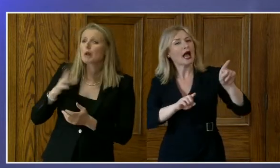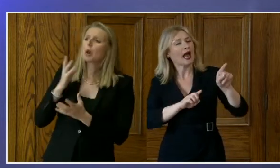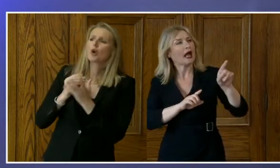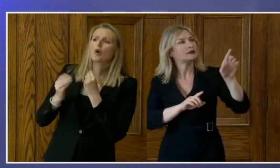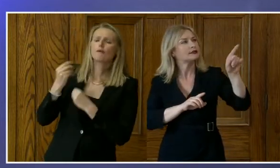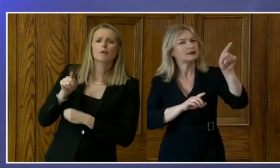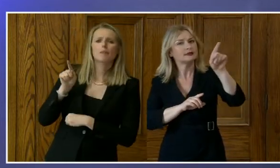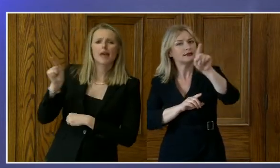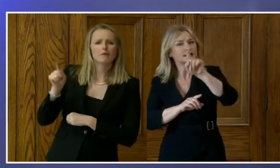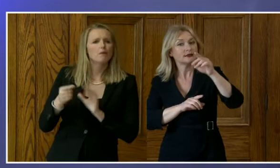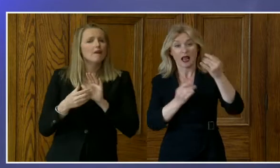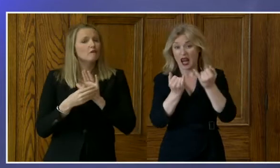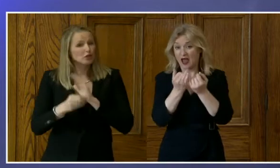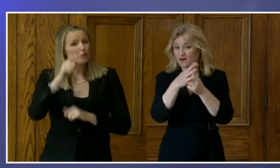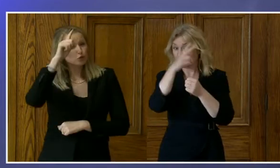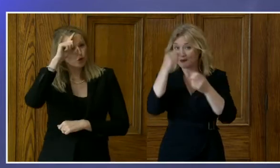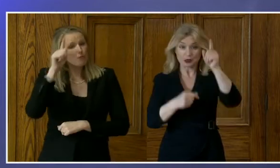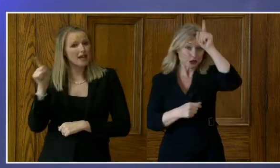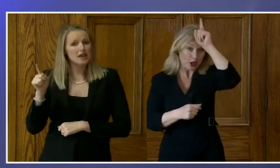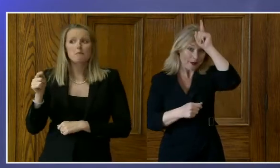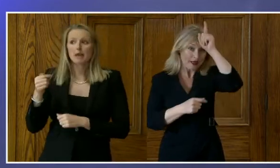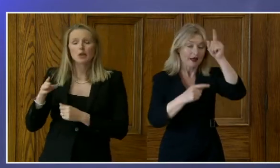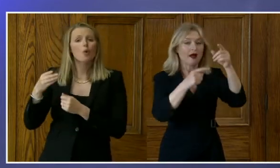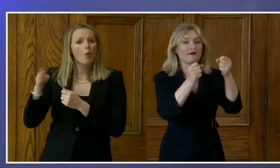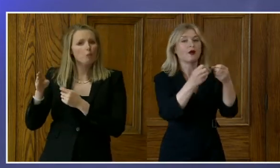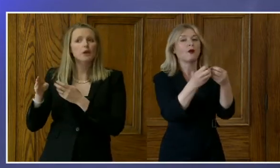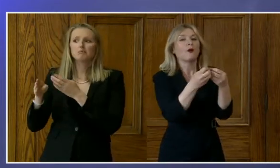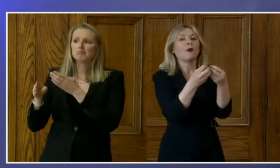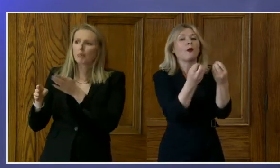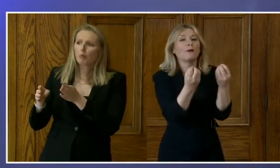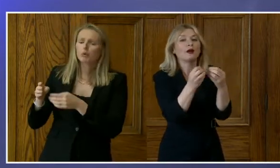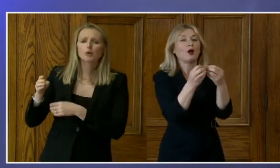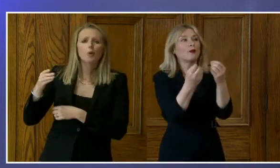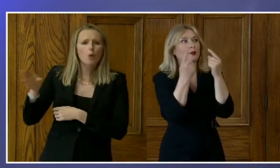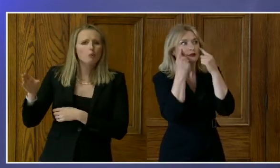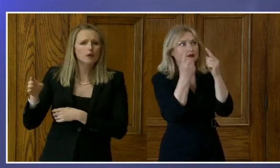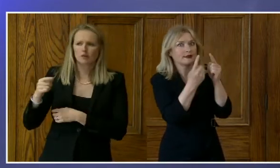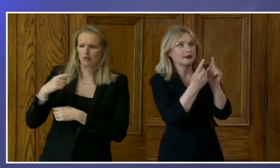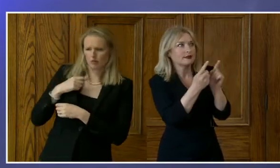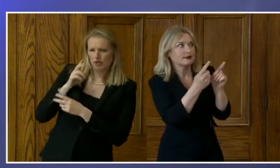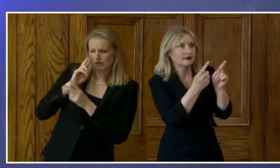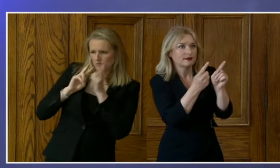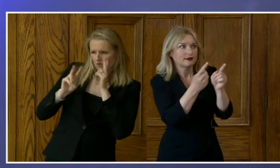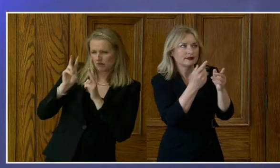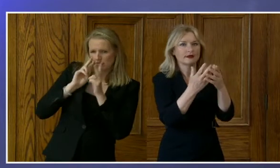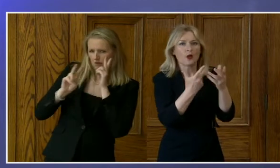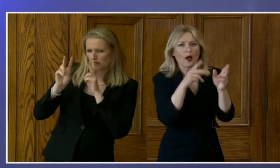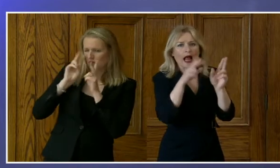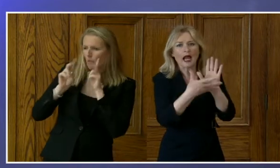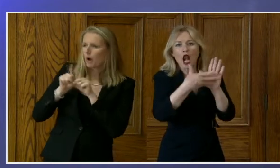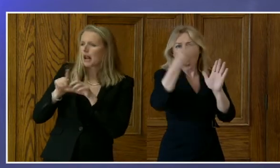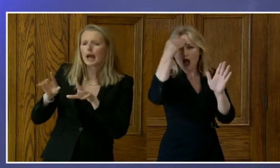in Germany where there was a relaxation. And again, we're learning from how we begin to relax, how we introduce those relaxations